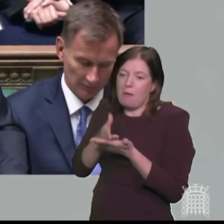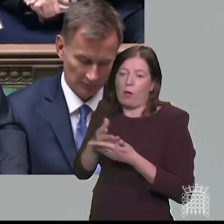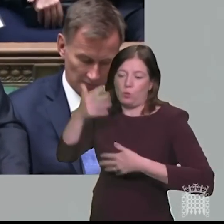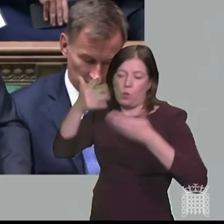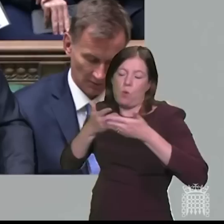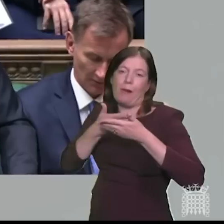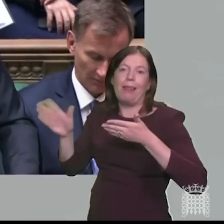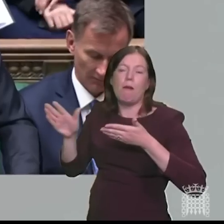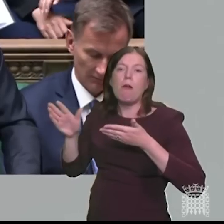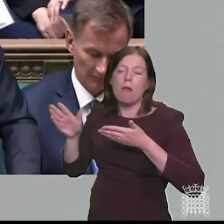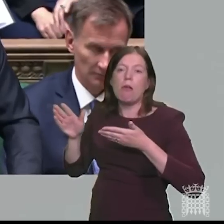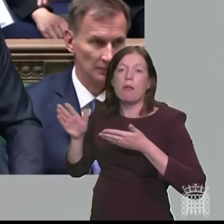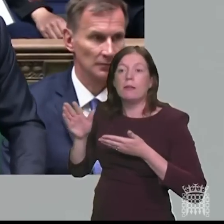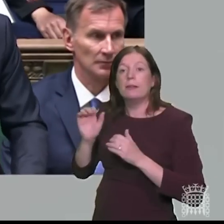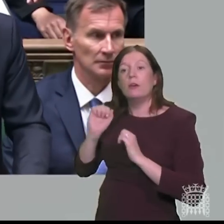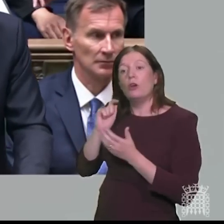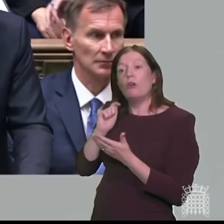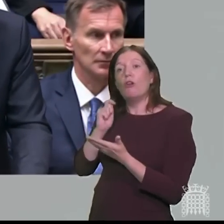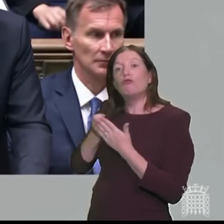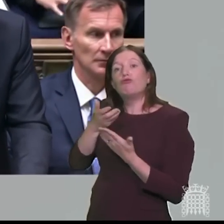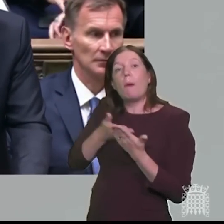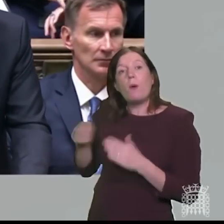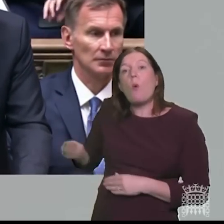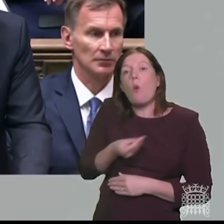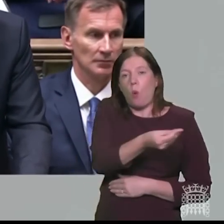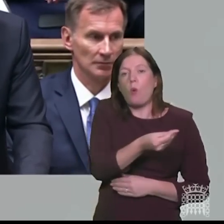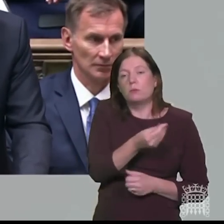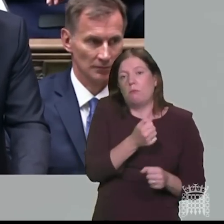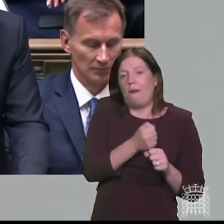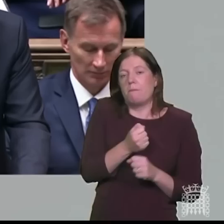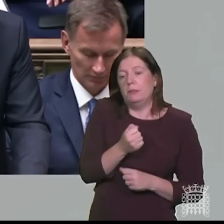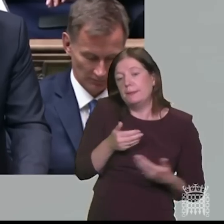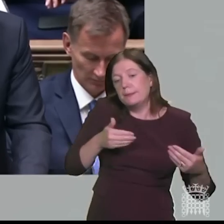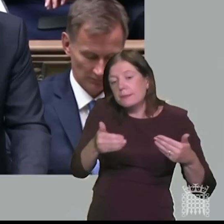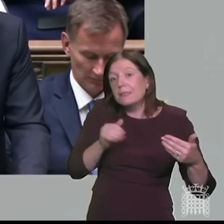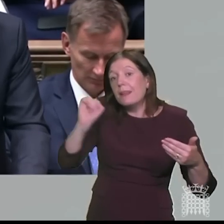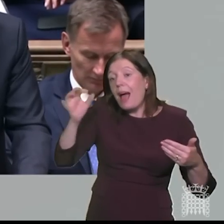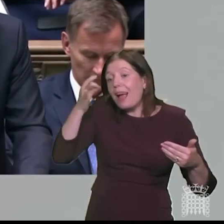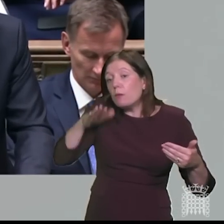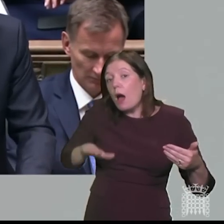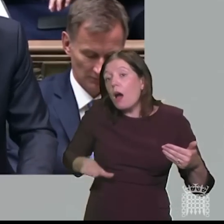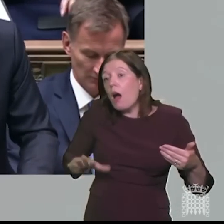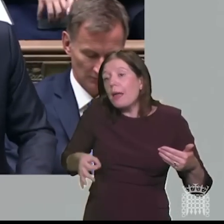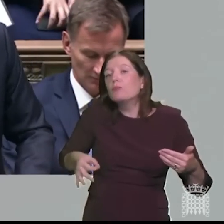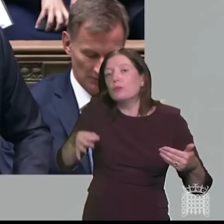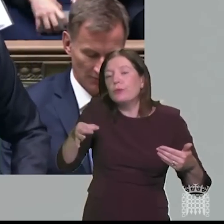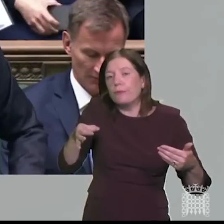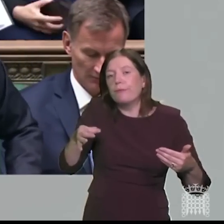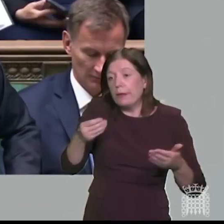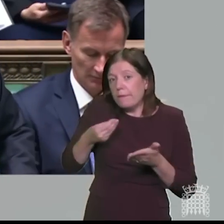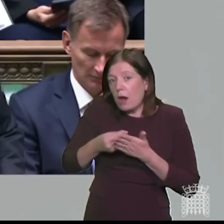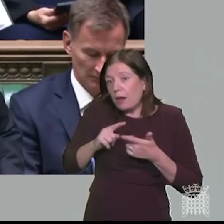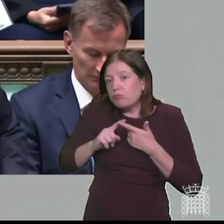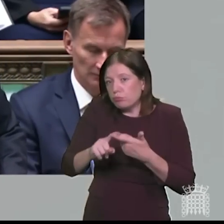order. The commissioners will submit their first report to the Secretary of State, setting out progress on the Council's path to improvement and financial